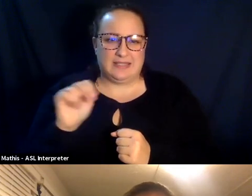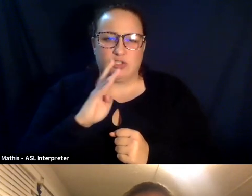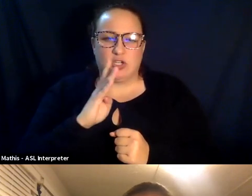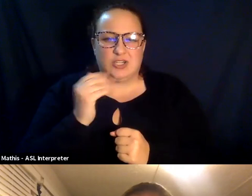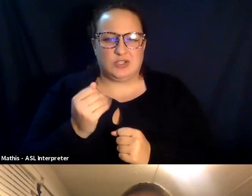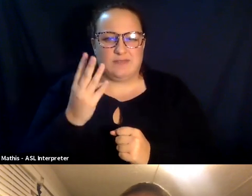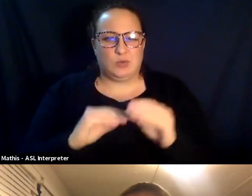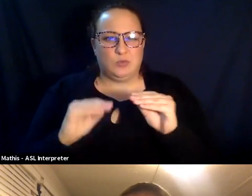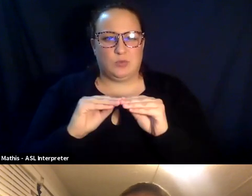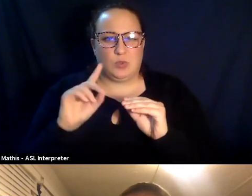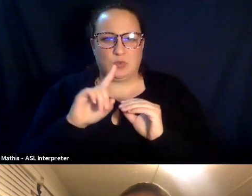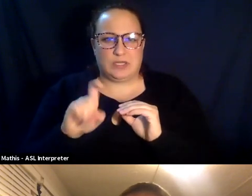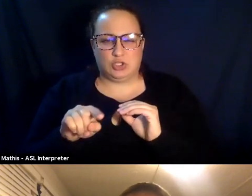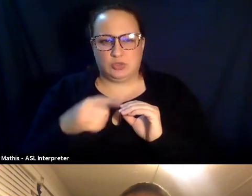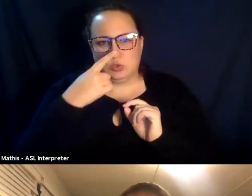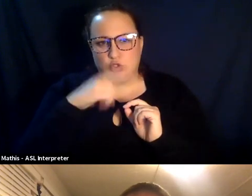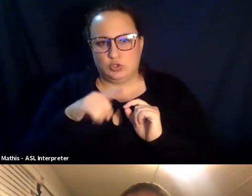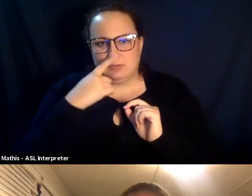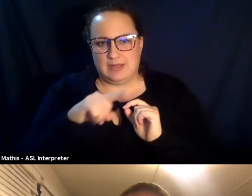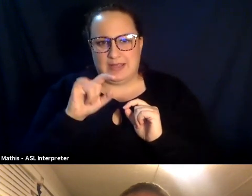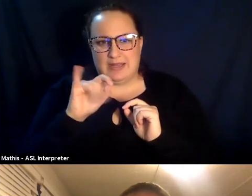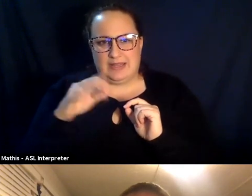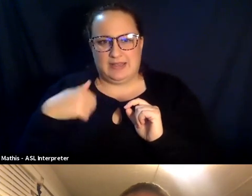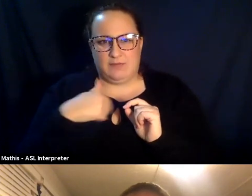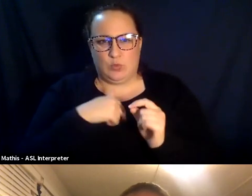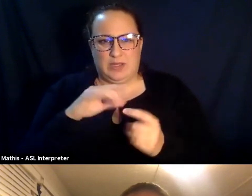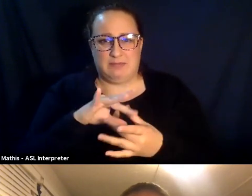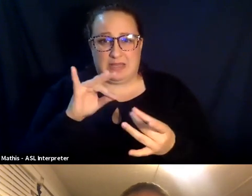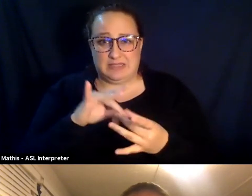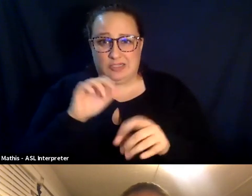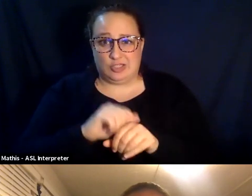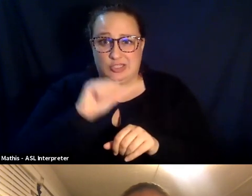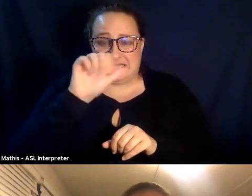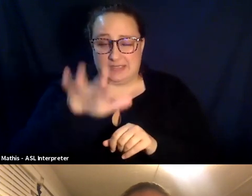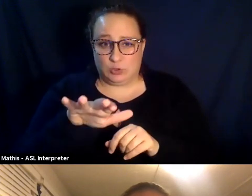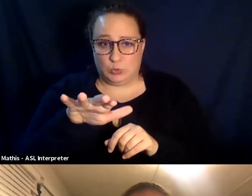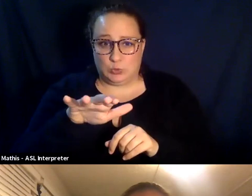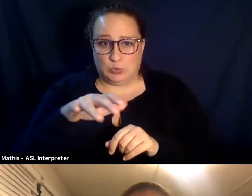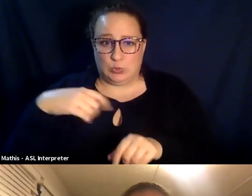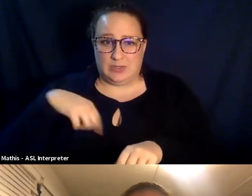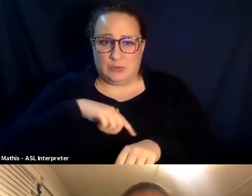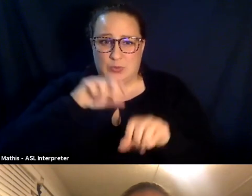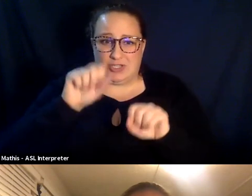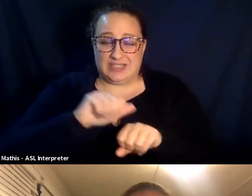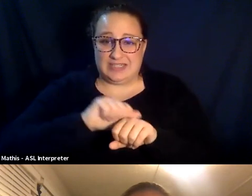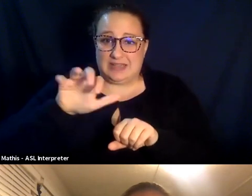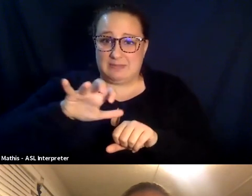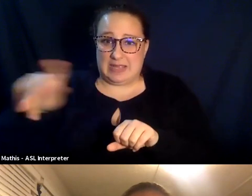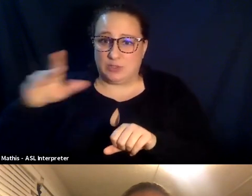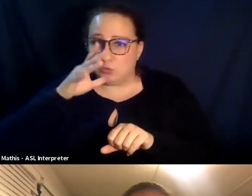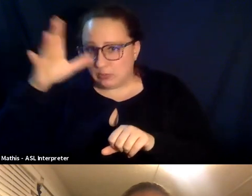here, Heather. Would you mind if we sent those to you and we could send those back to those